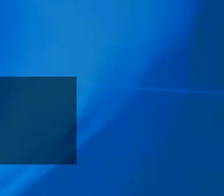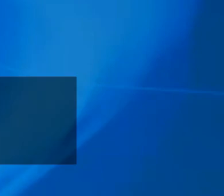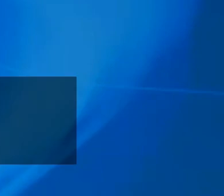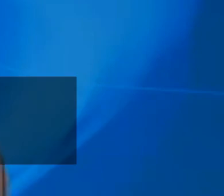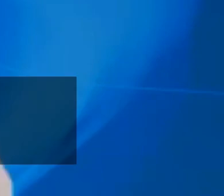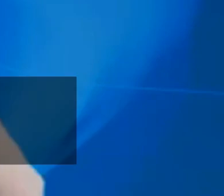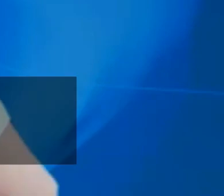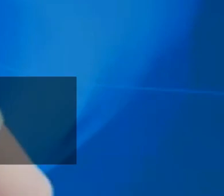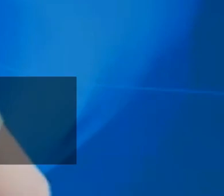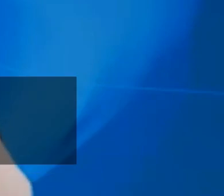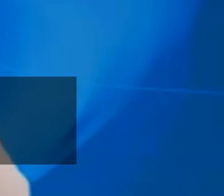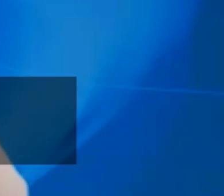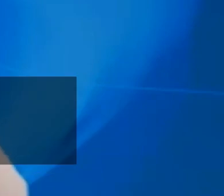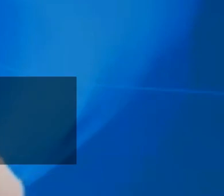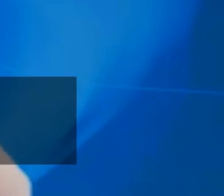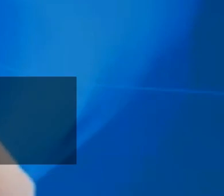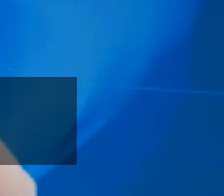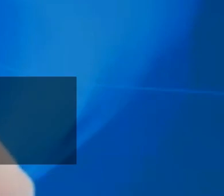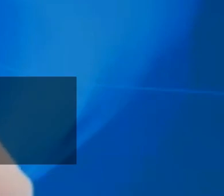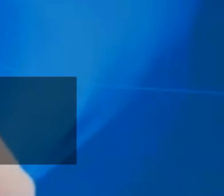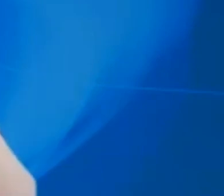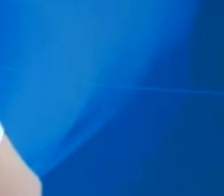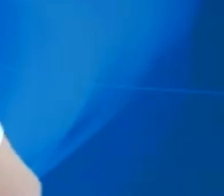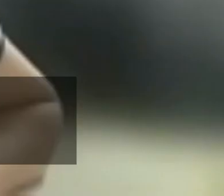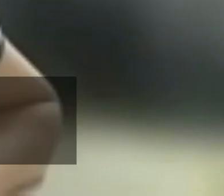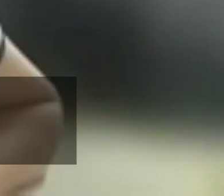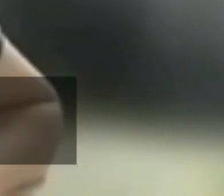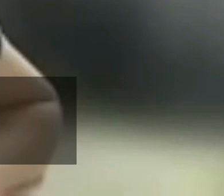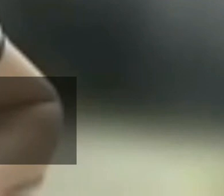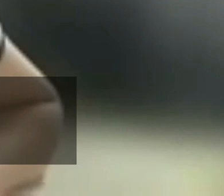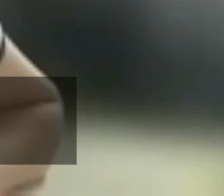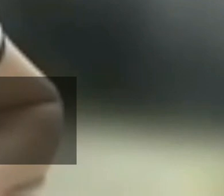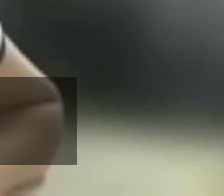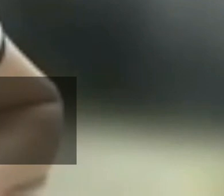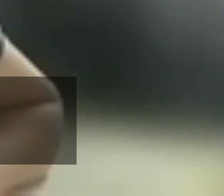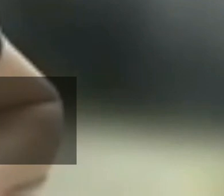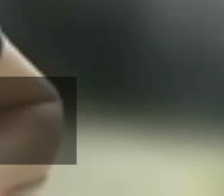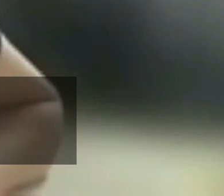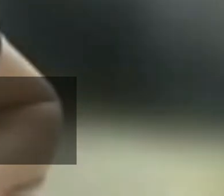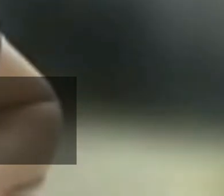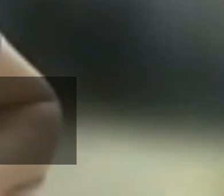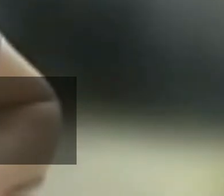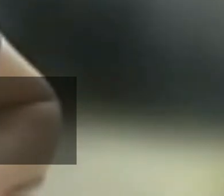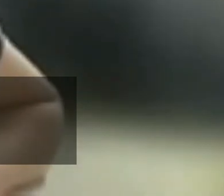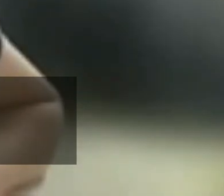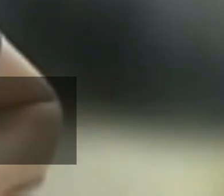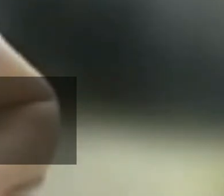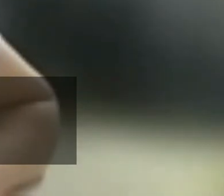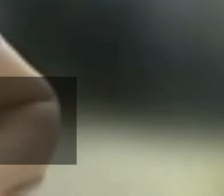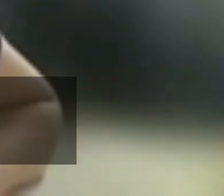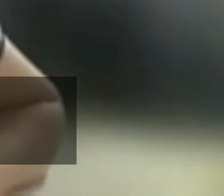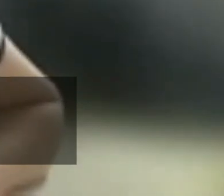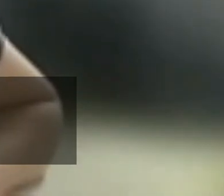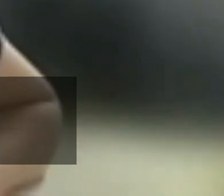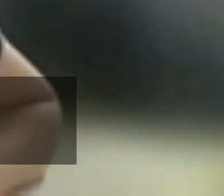Ciao, sono Andrea Biraghi e sono Head of Design in Docebo. Ciao, sono Valentina Bulgheroni e sono Senior Product Designer